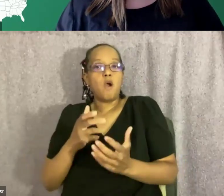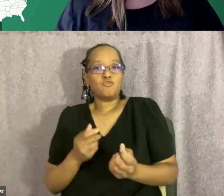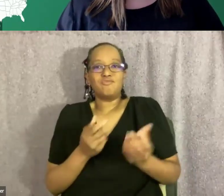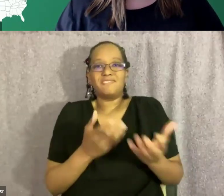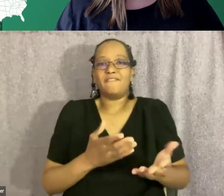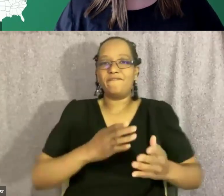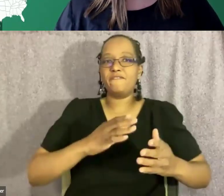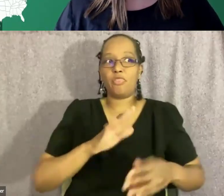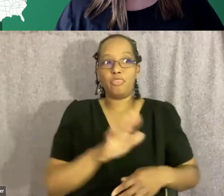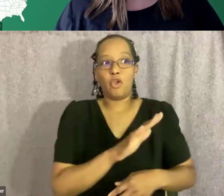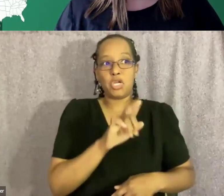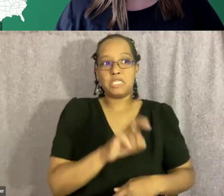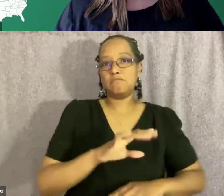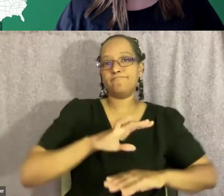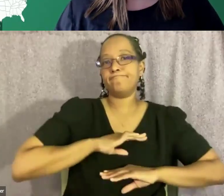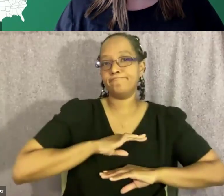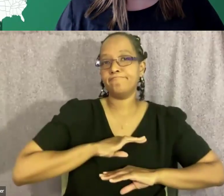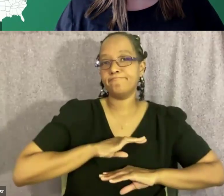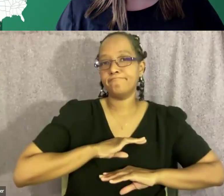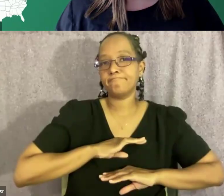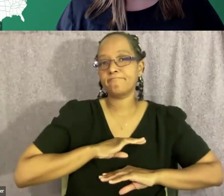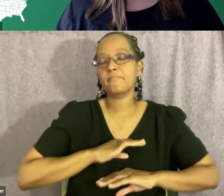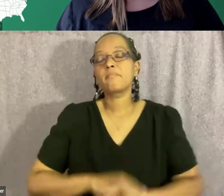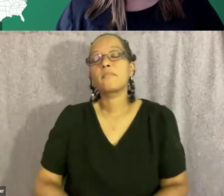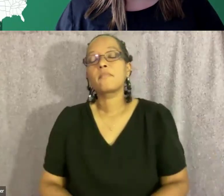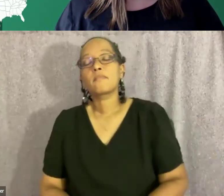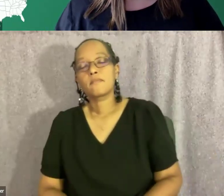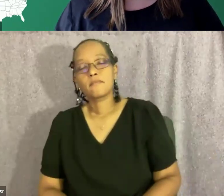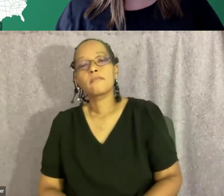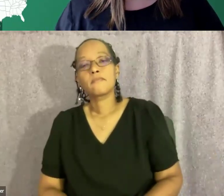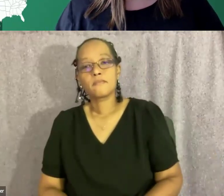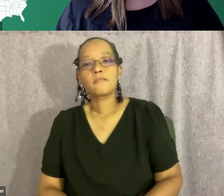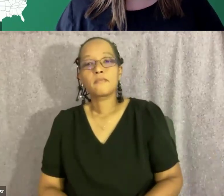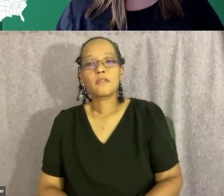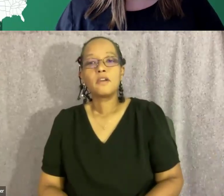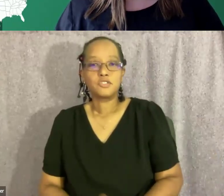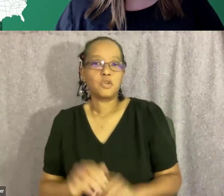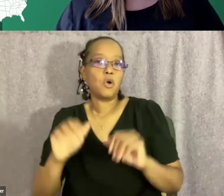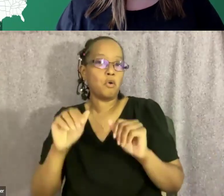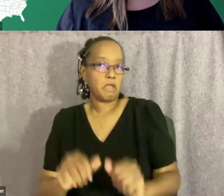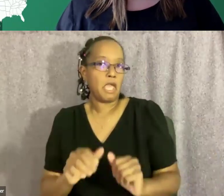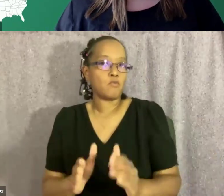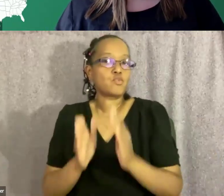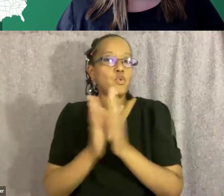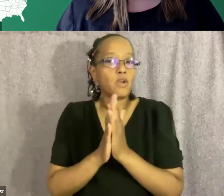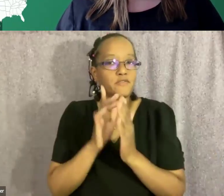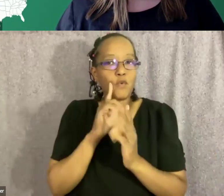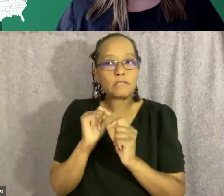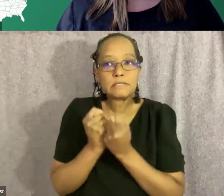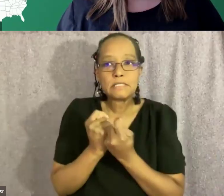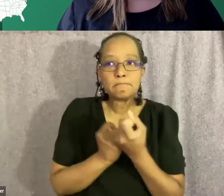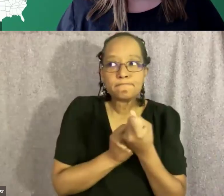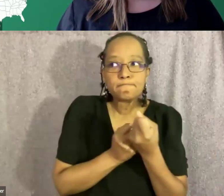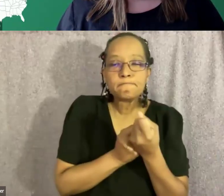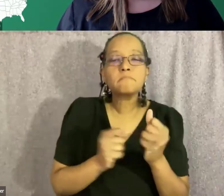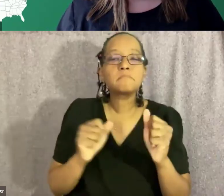need. And so it is certainly something that can be requested. And unless